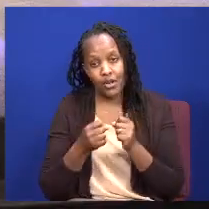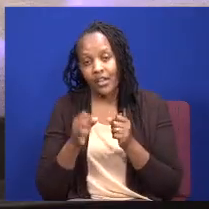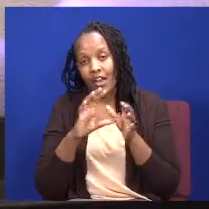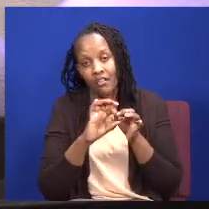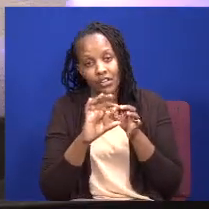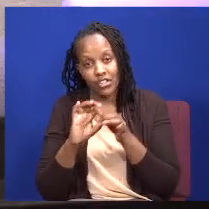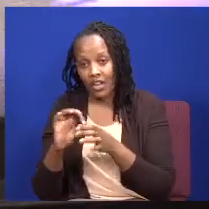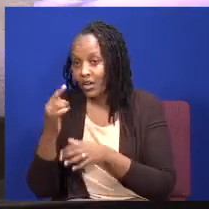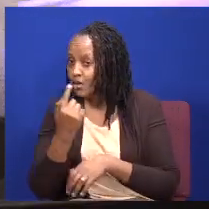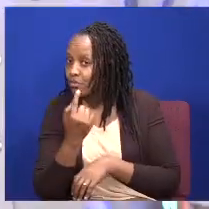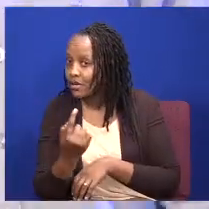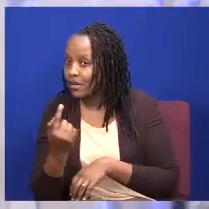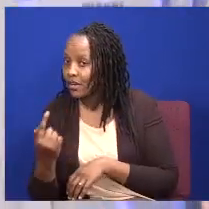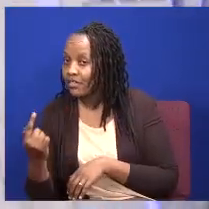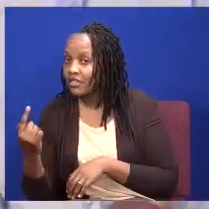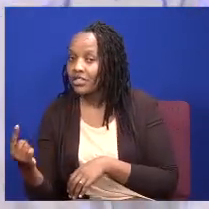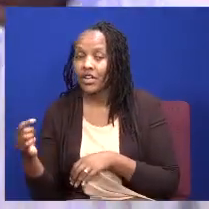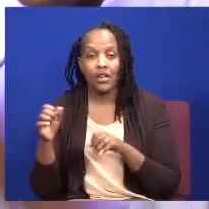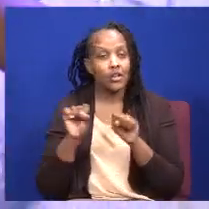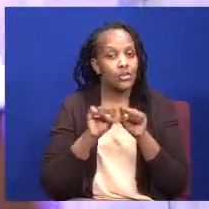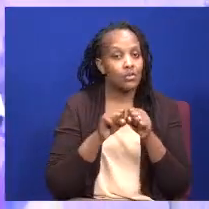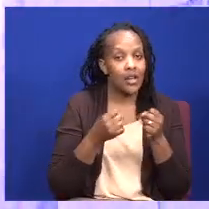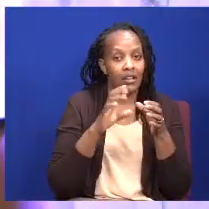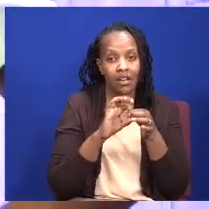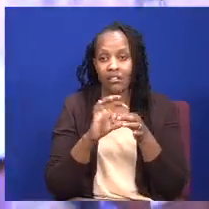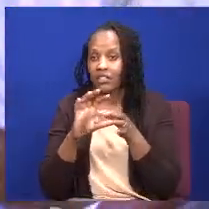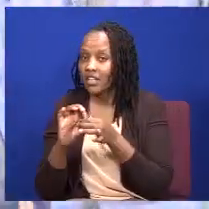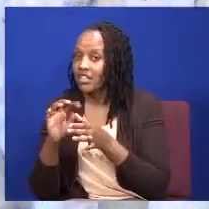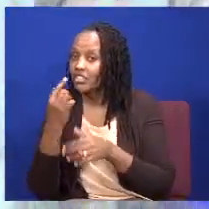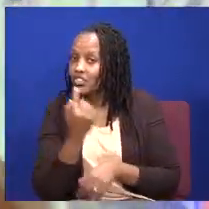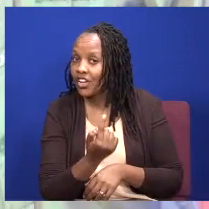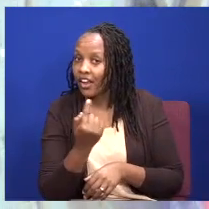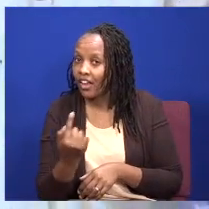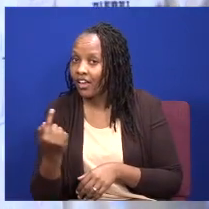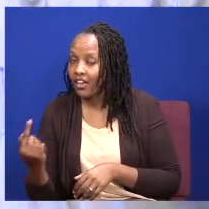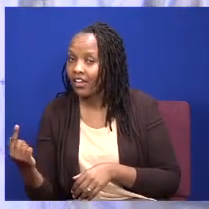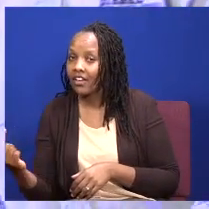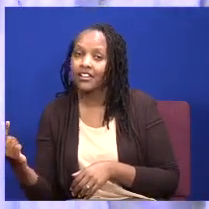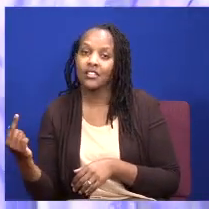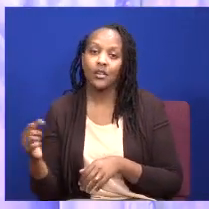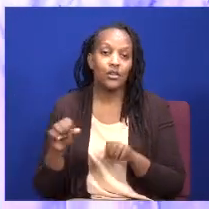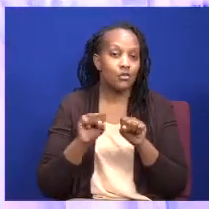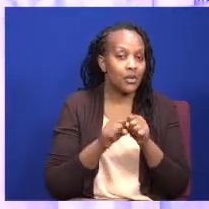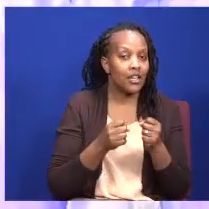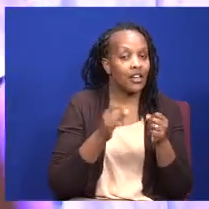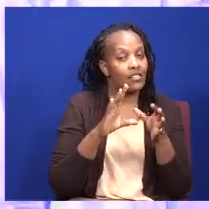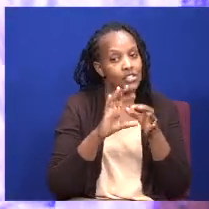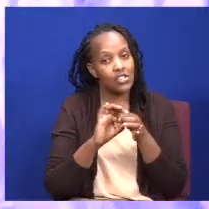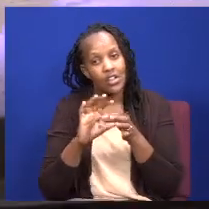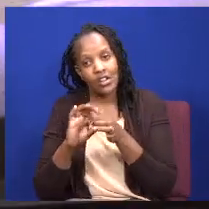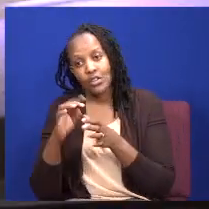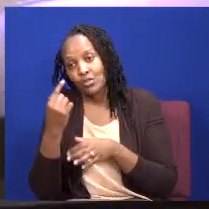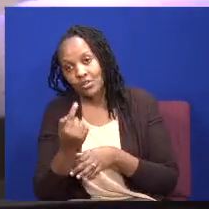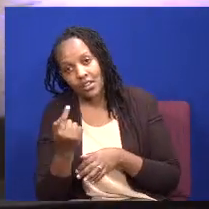up. To break every chain, break every chain, break every chain, break